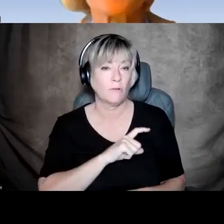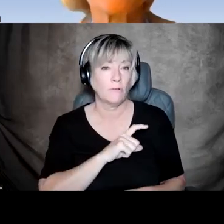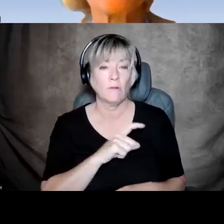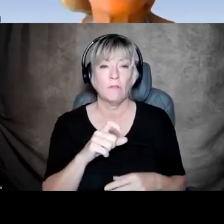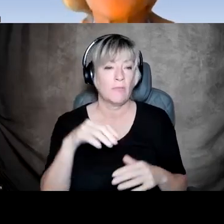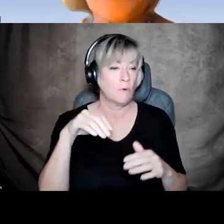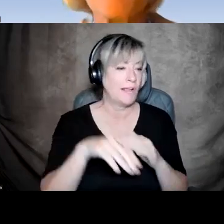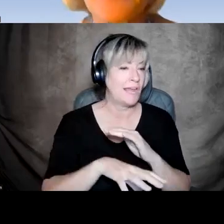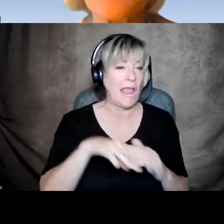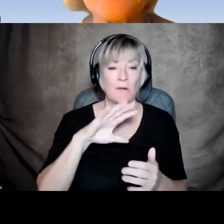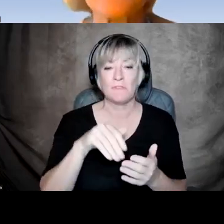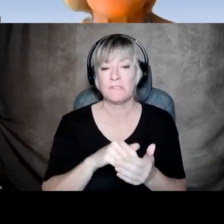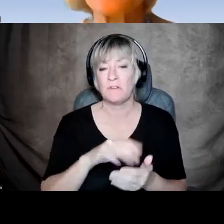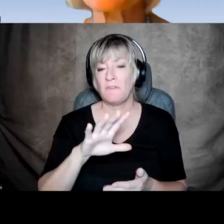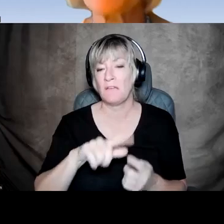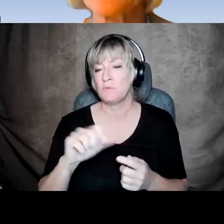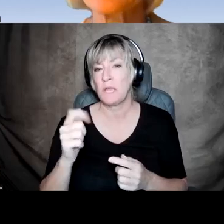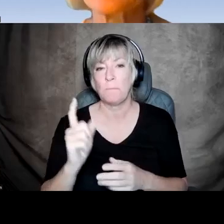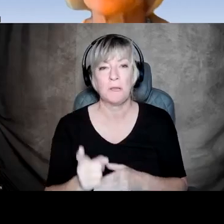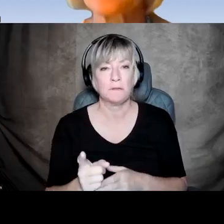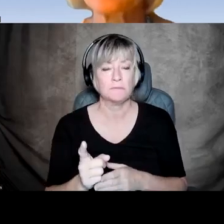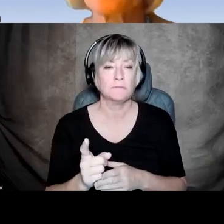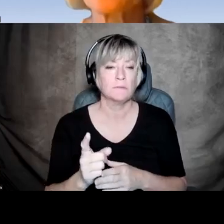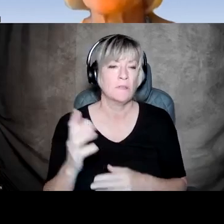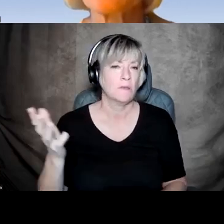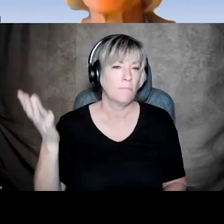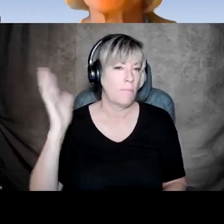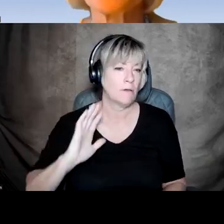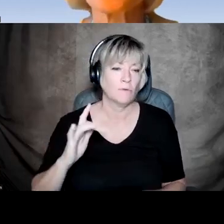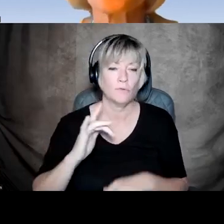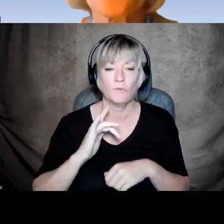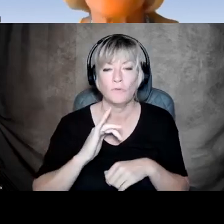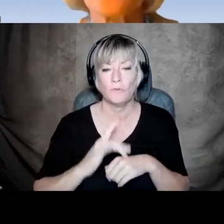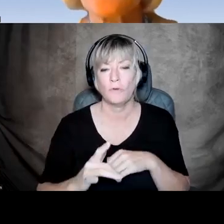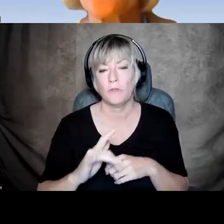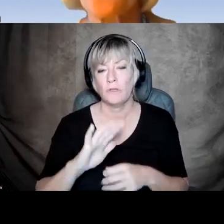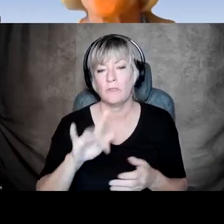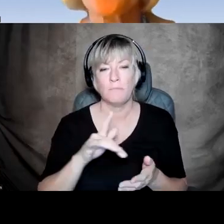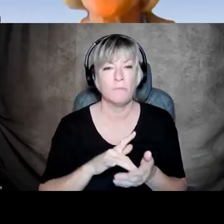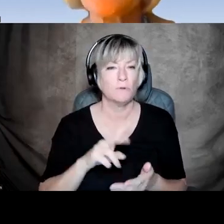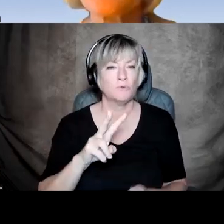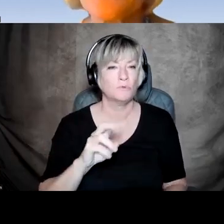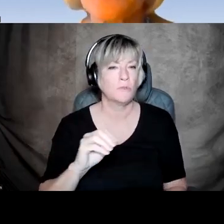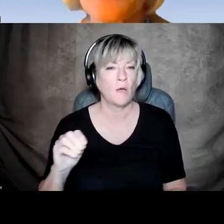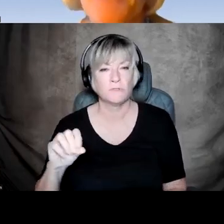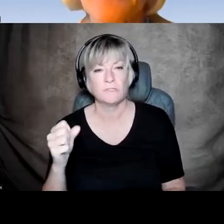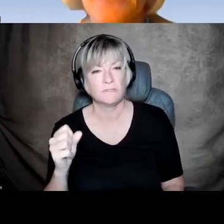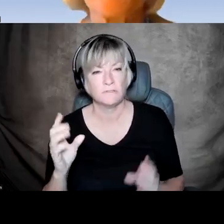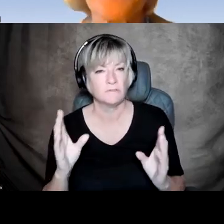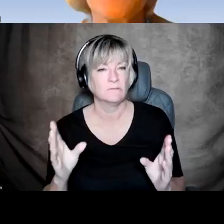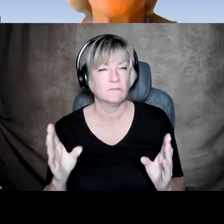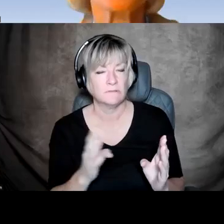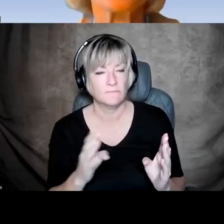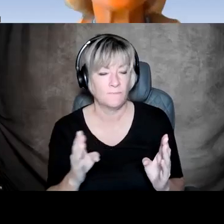center within 5 to 10 minutes. And that was back in the early mid-2000s. So we were really excited about